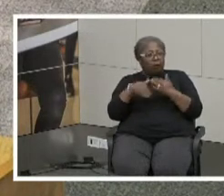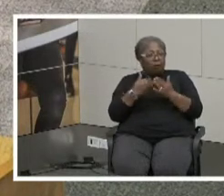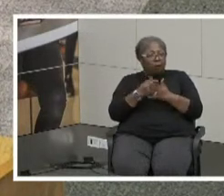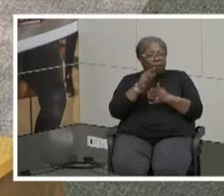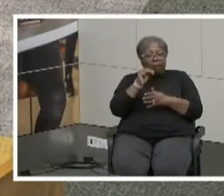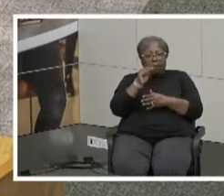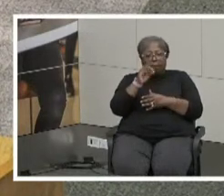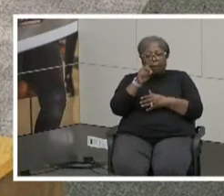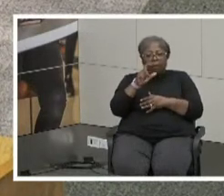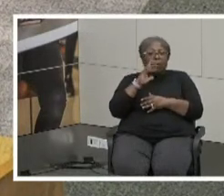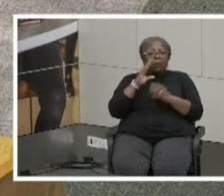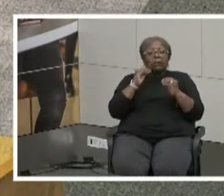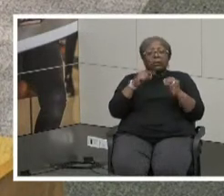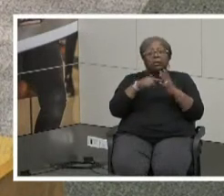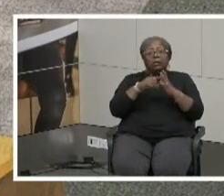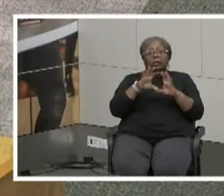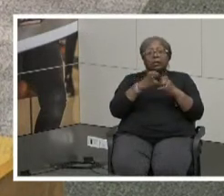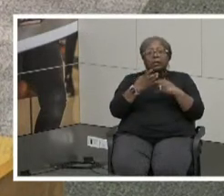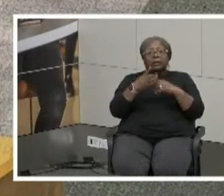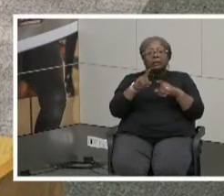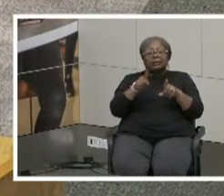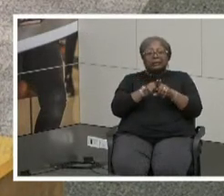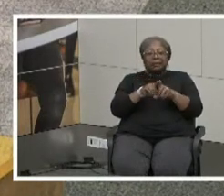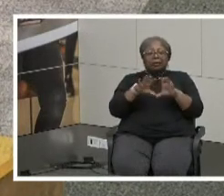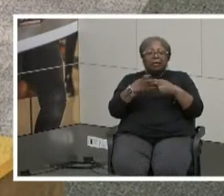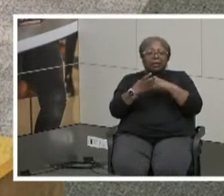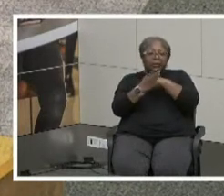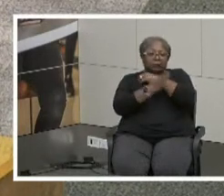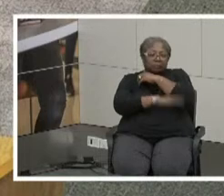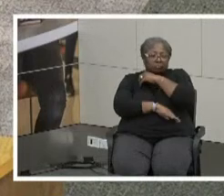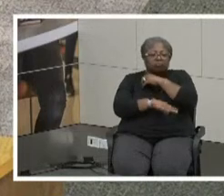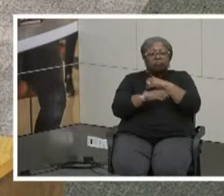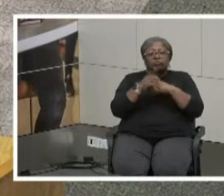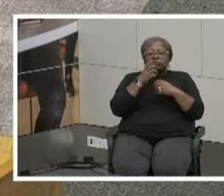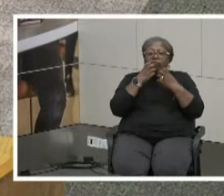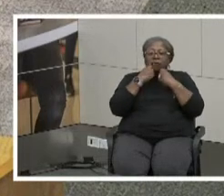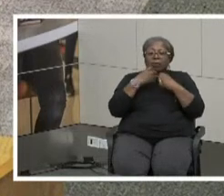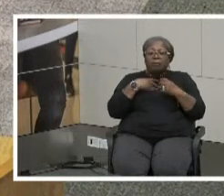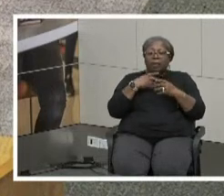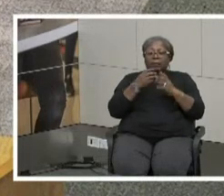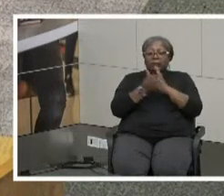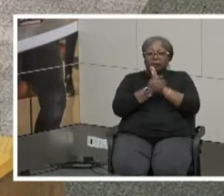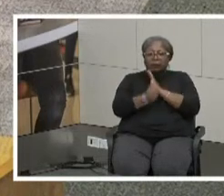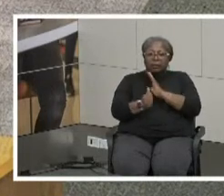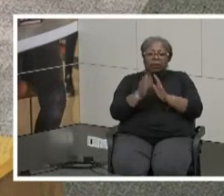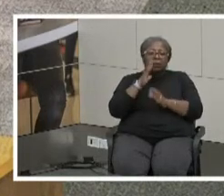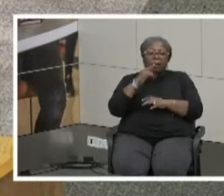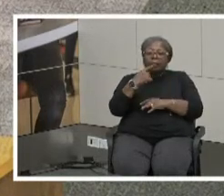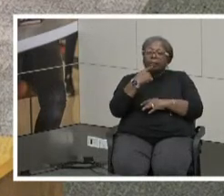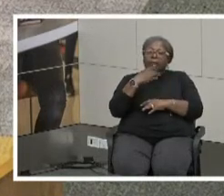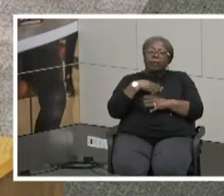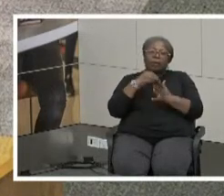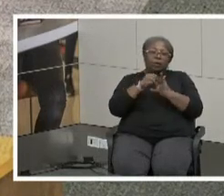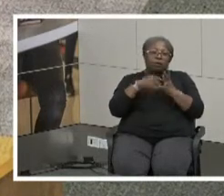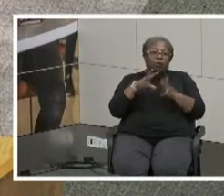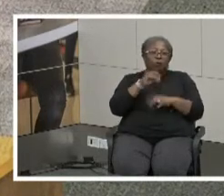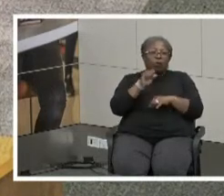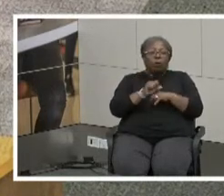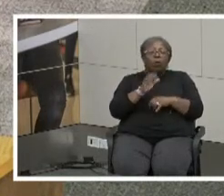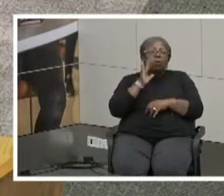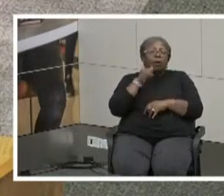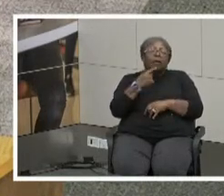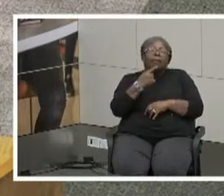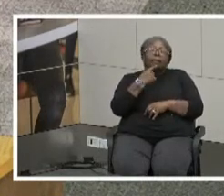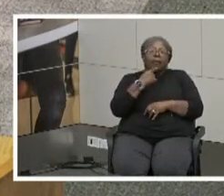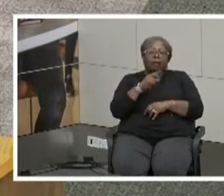this fall I'll be teaching the same classes but in a district that values my experience and expertise I will miss my students and my colleagues but I will not